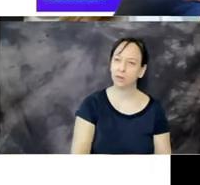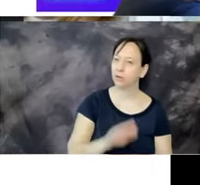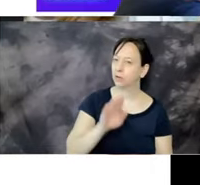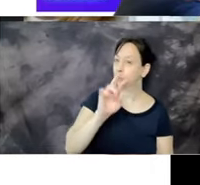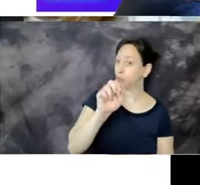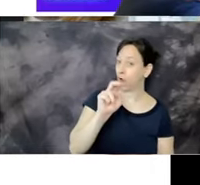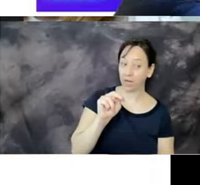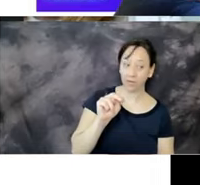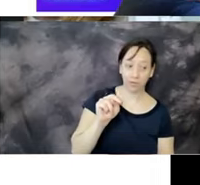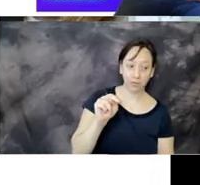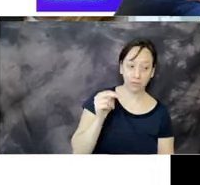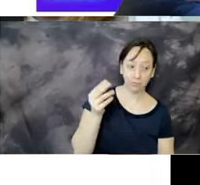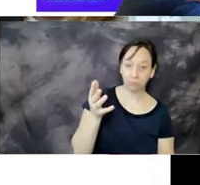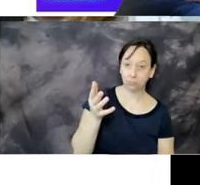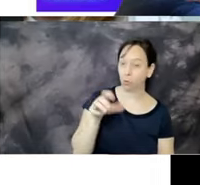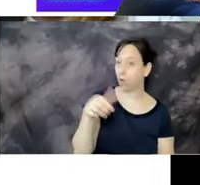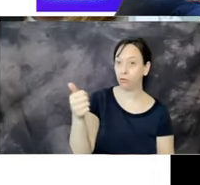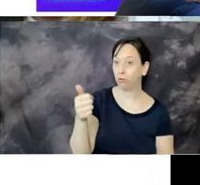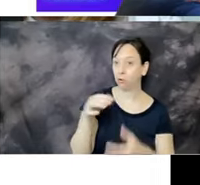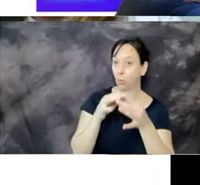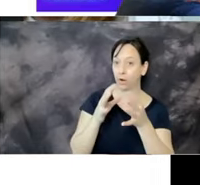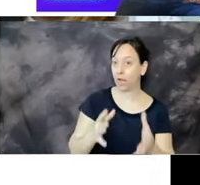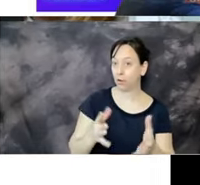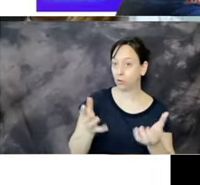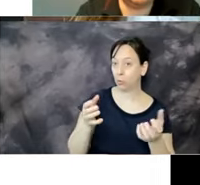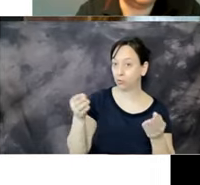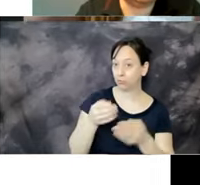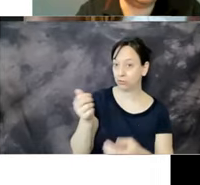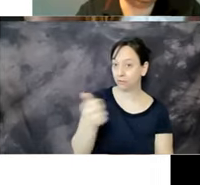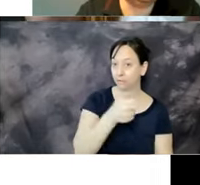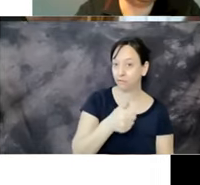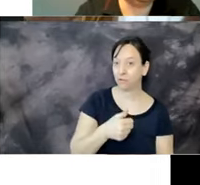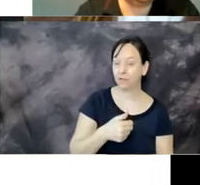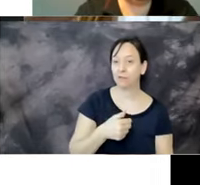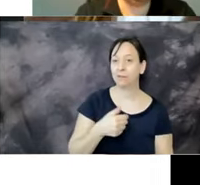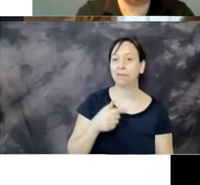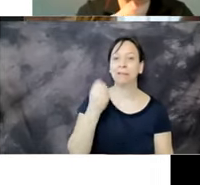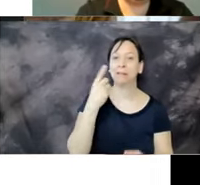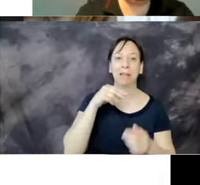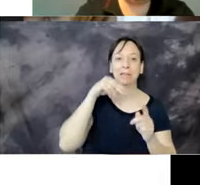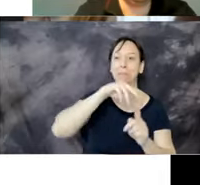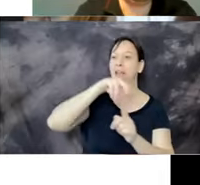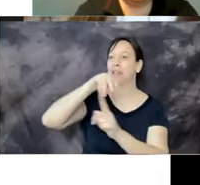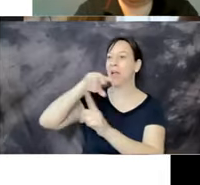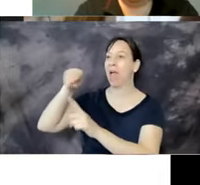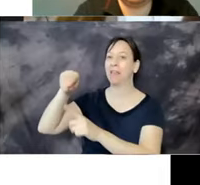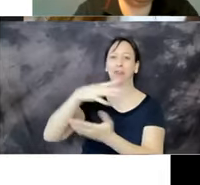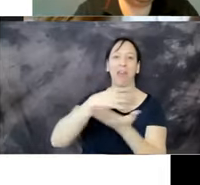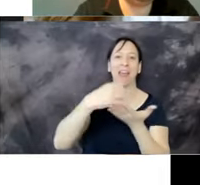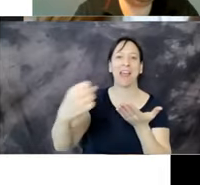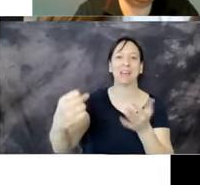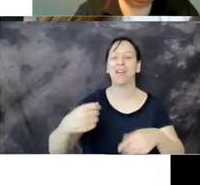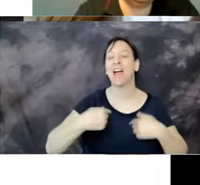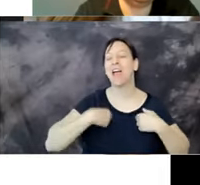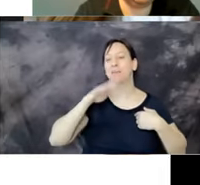you or any of the other coordinators would also like to introduce yourselves. Yeah. We ran out of spotlights. So hi, everybody. I'm Brian Kramer. I